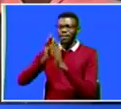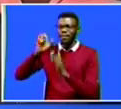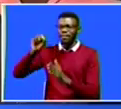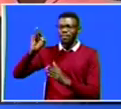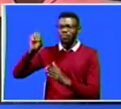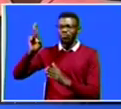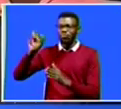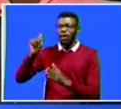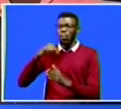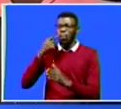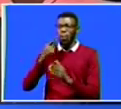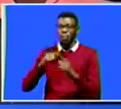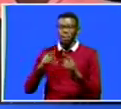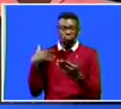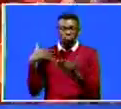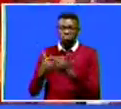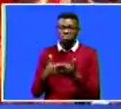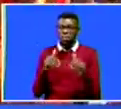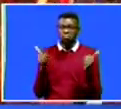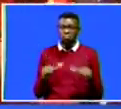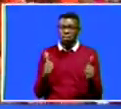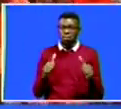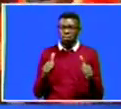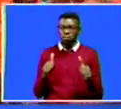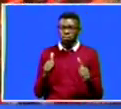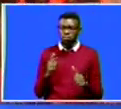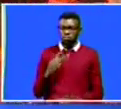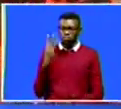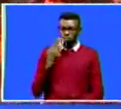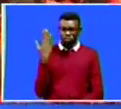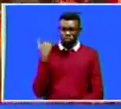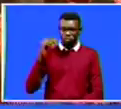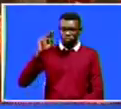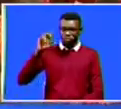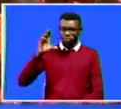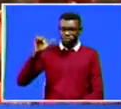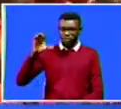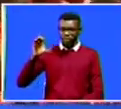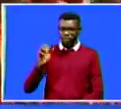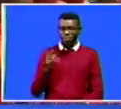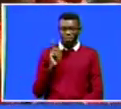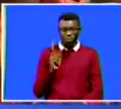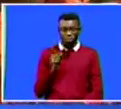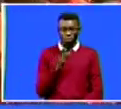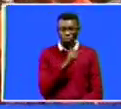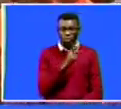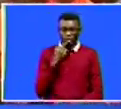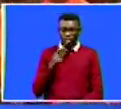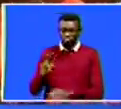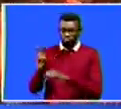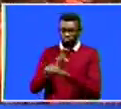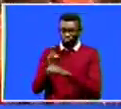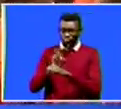able to tell us if there was anybody who complained. On Wednesday, the NCIC warned that it was keeping an eye on Kibra and